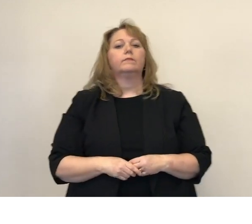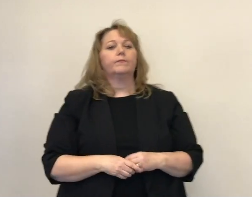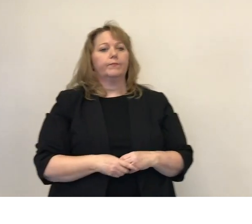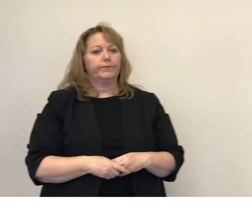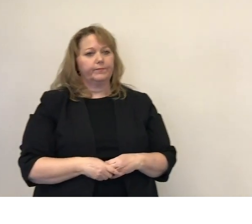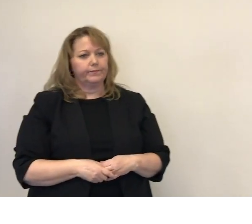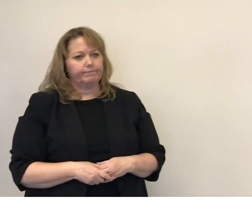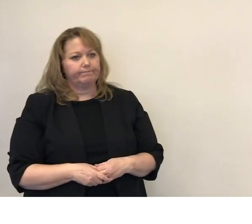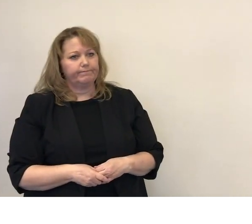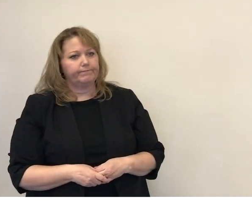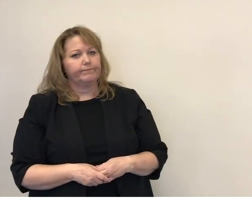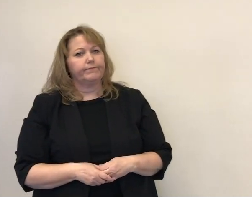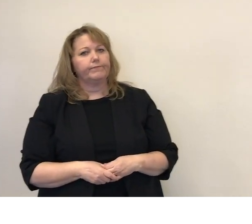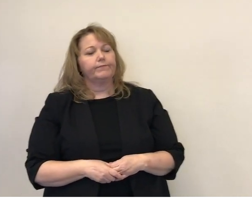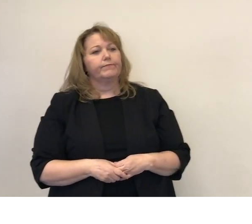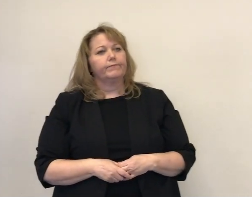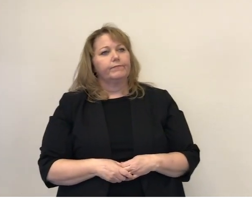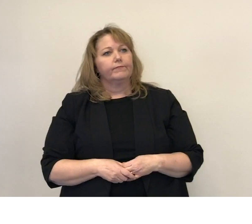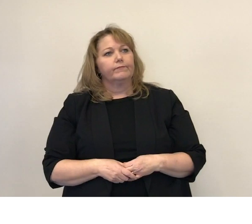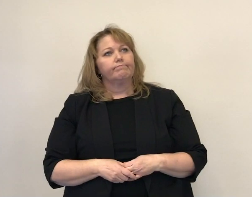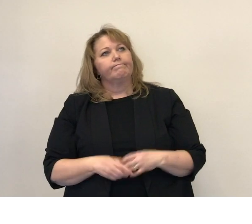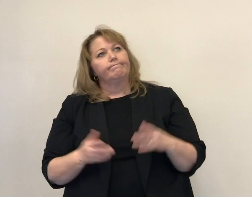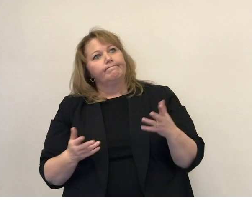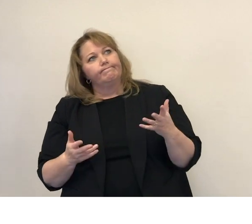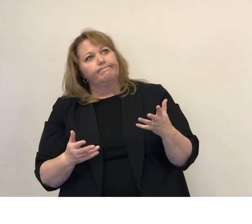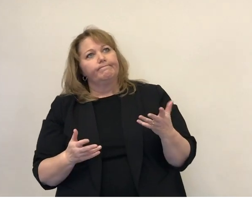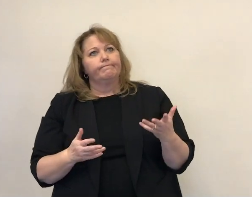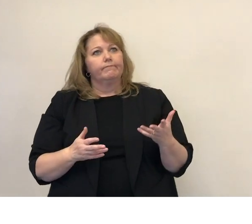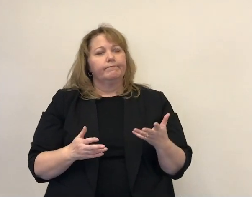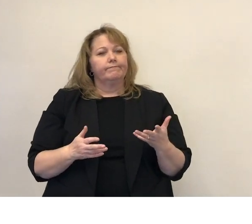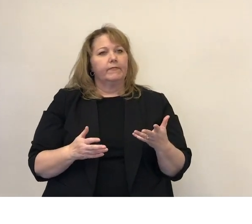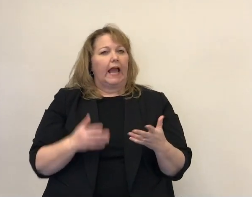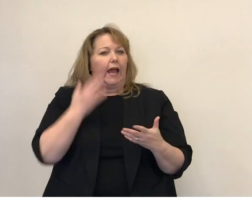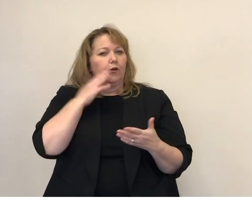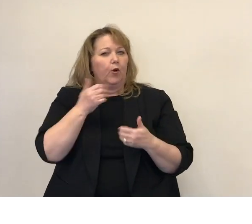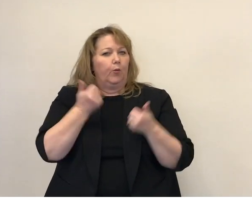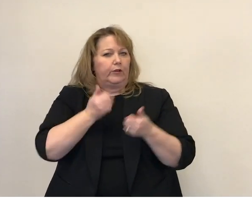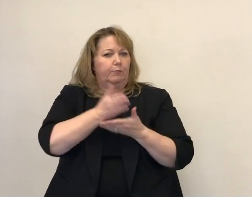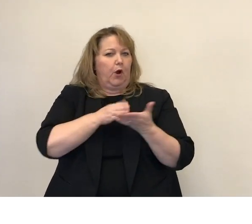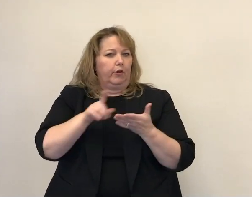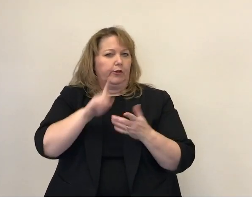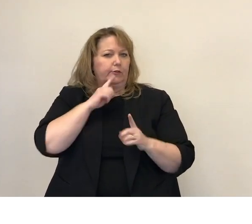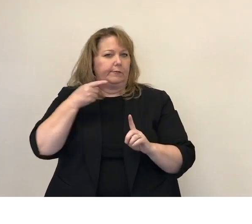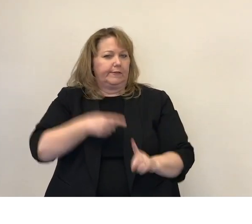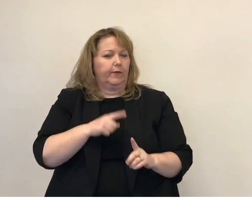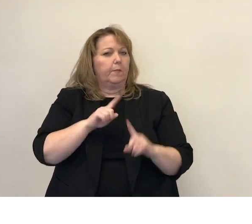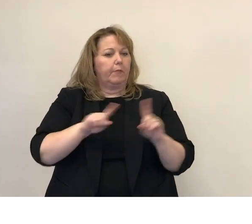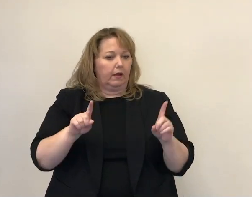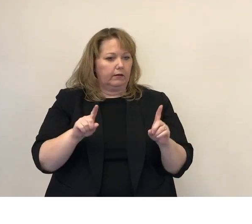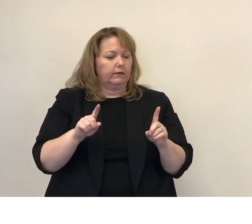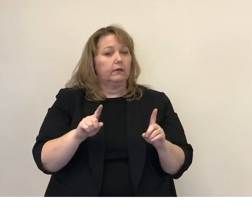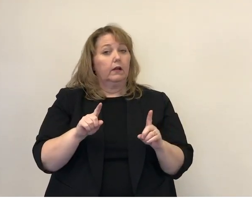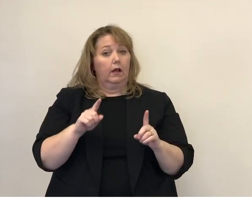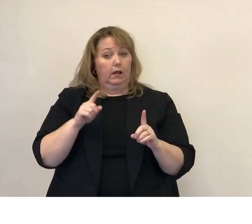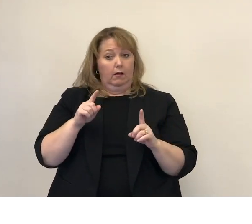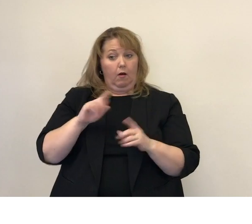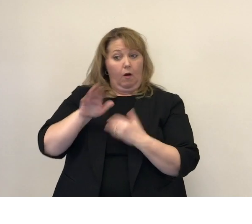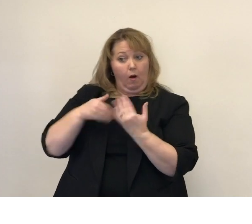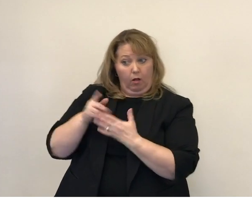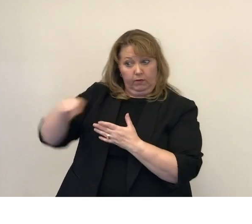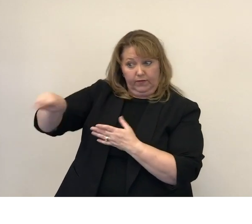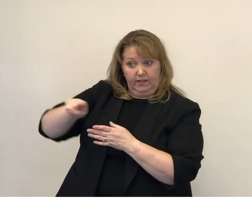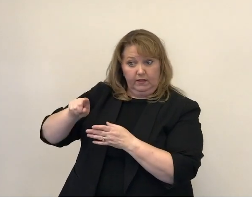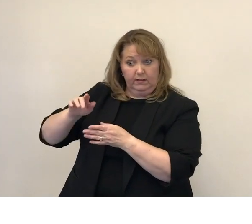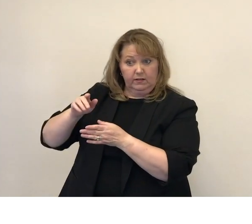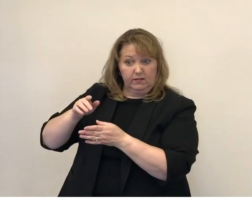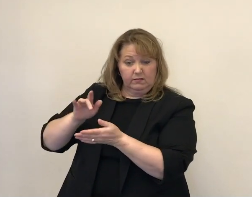what specifically you're referring to, James, but I can tell you I'm looking at the data that is provided me by our